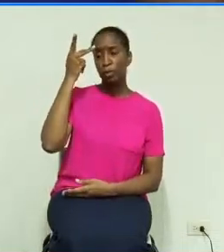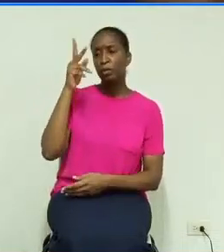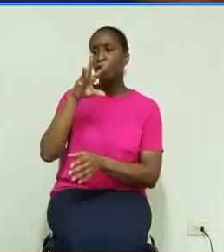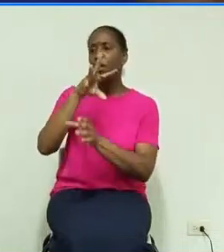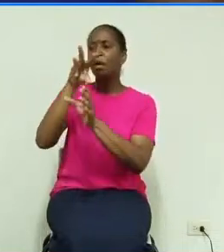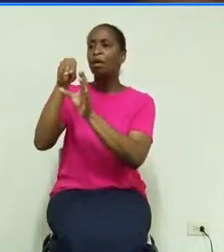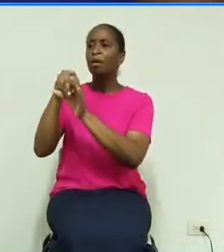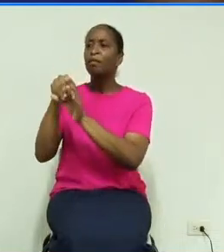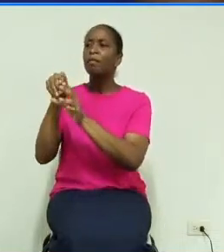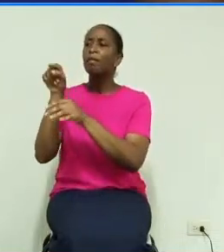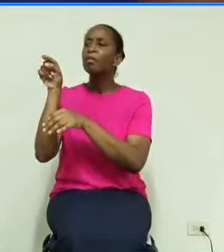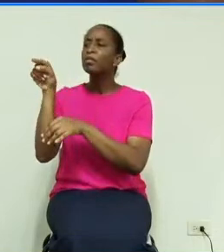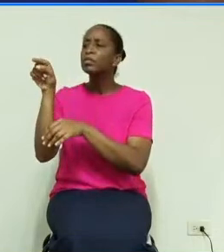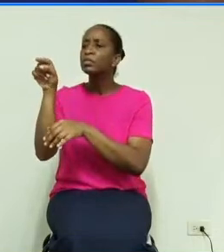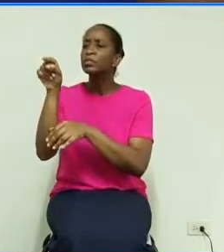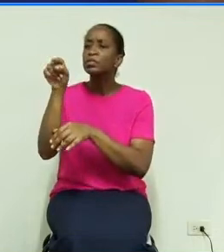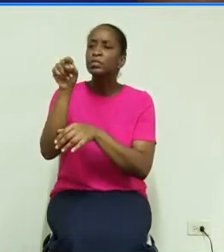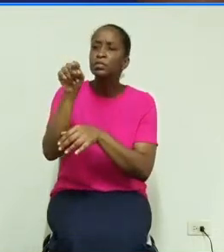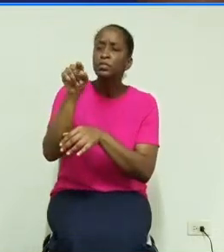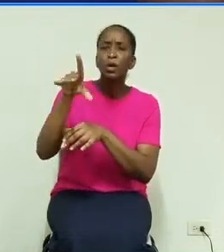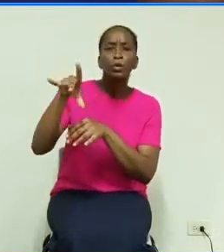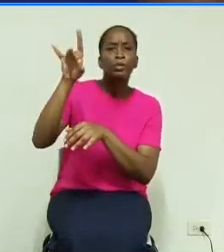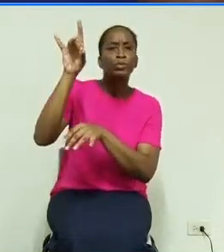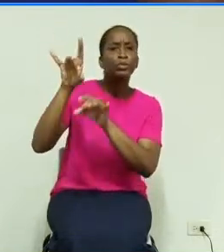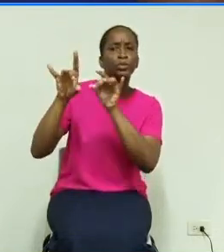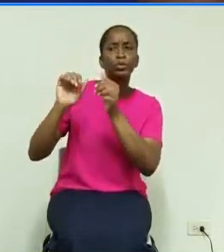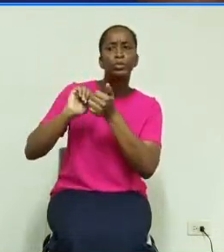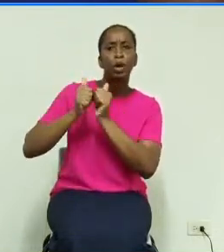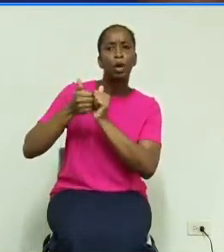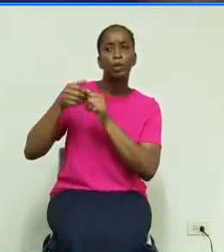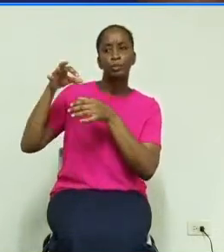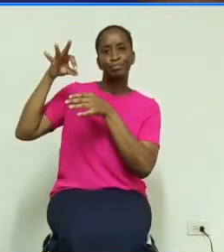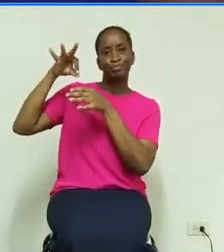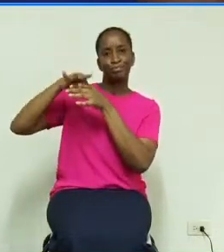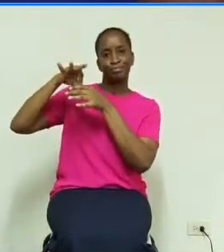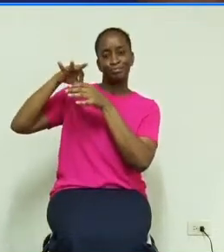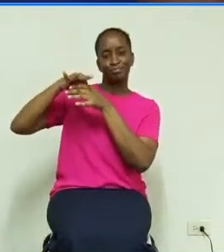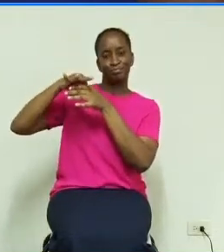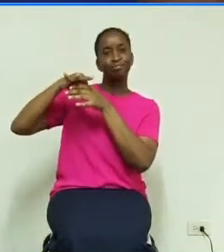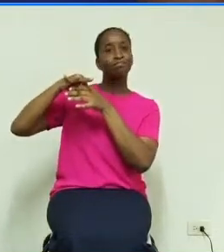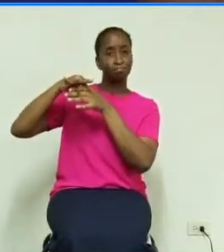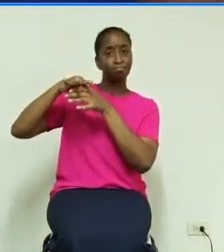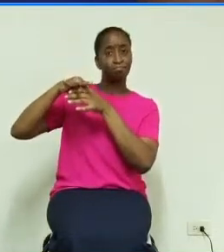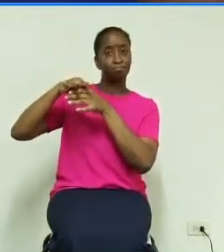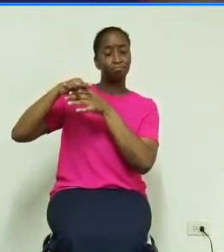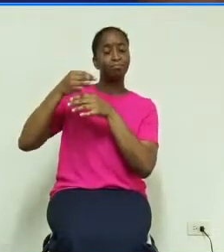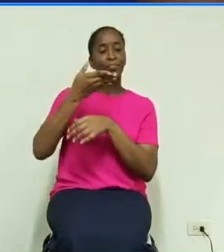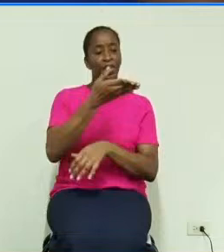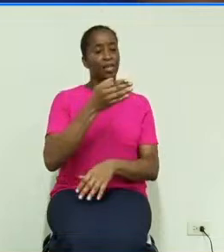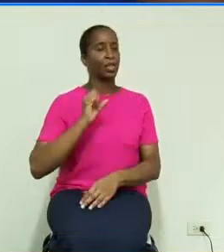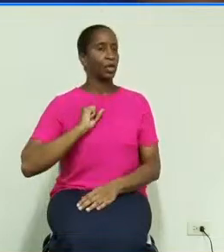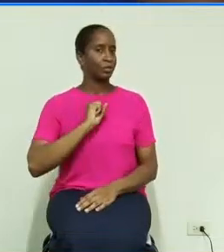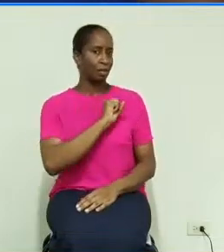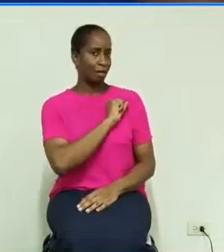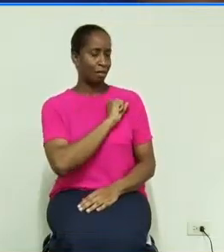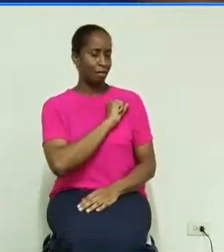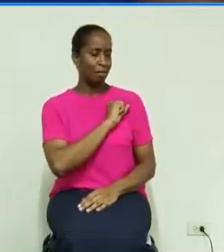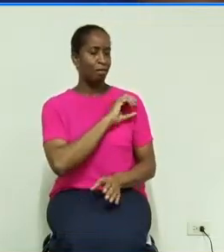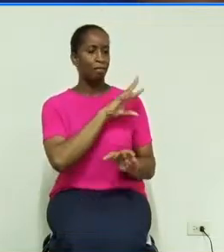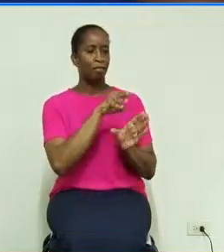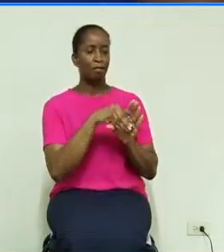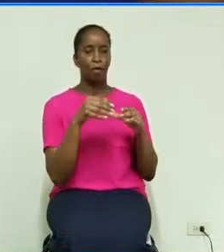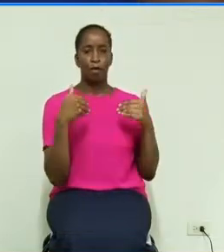Look at our chamber today, our Senate chamber. We have younger people. We have the academic. We have